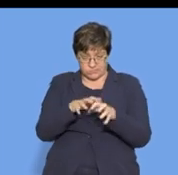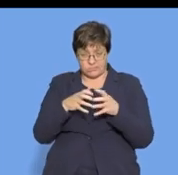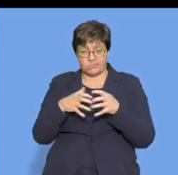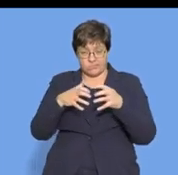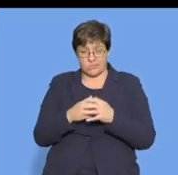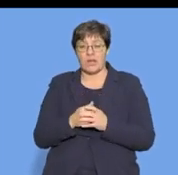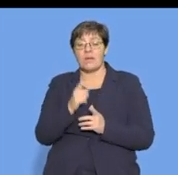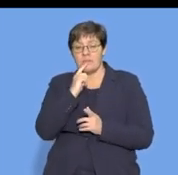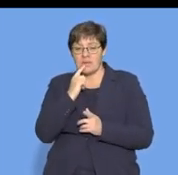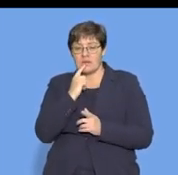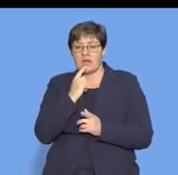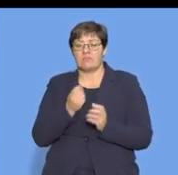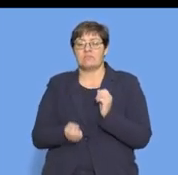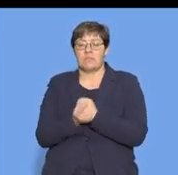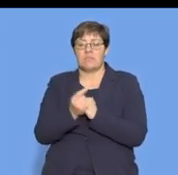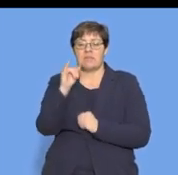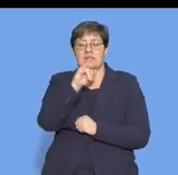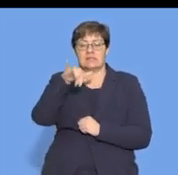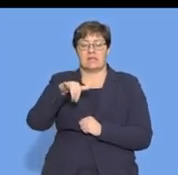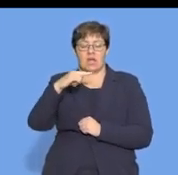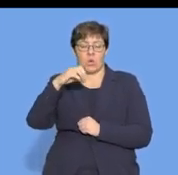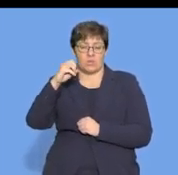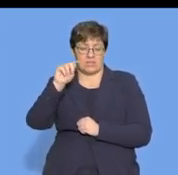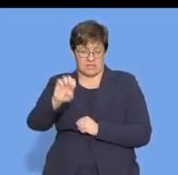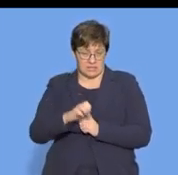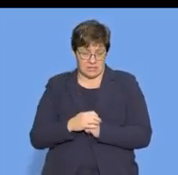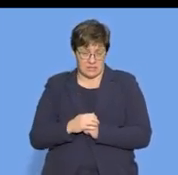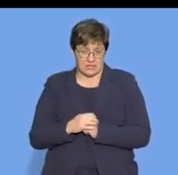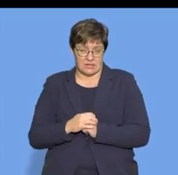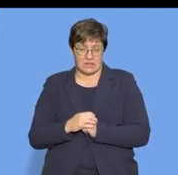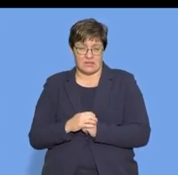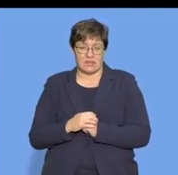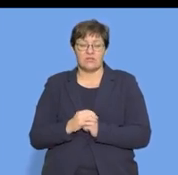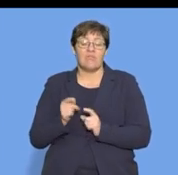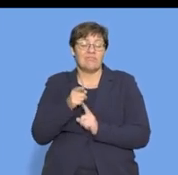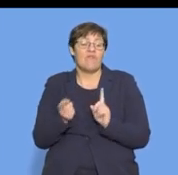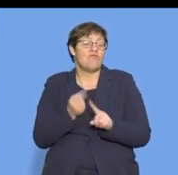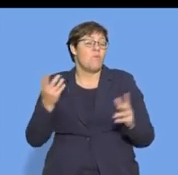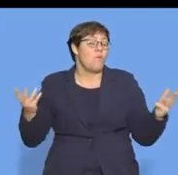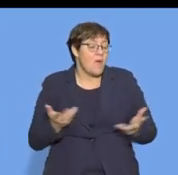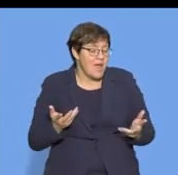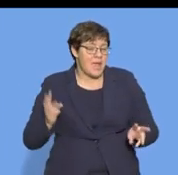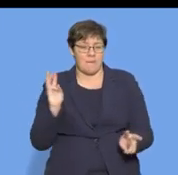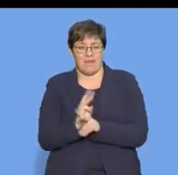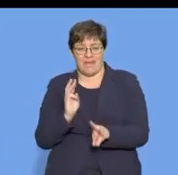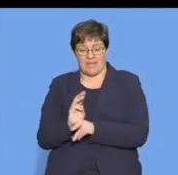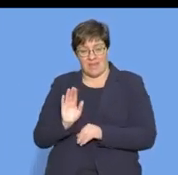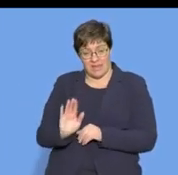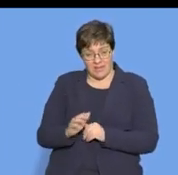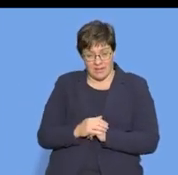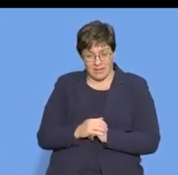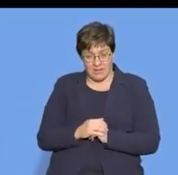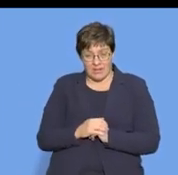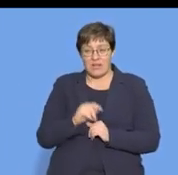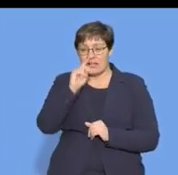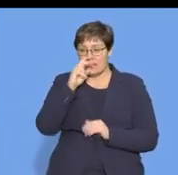and it then becomes the zygote. So the mitochondria comes from the mother. So here we see, in